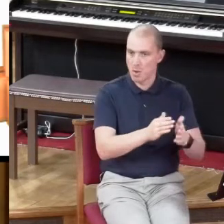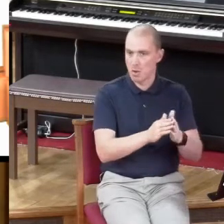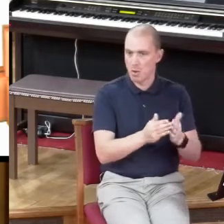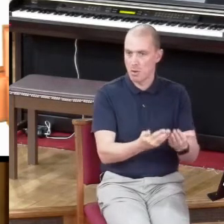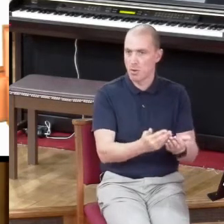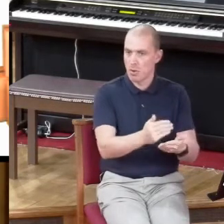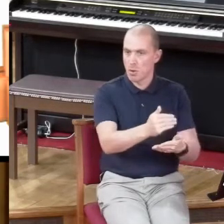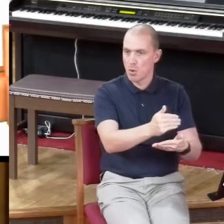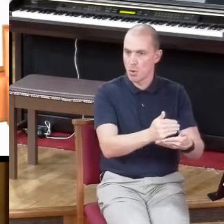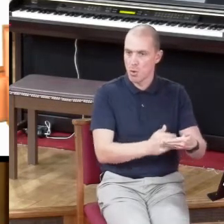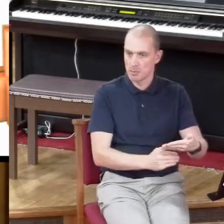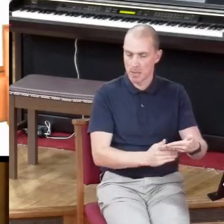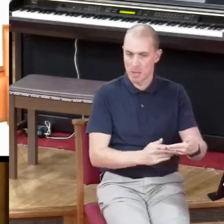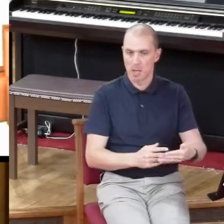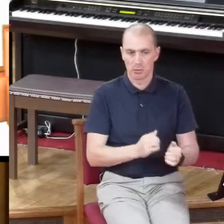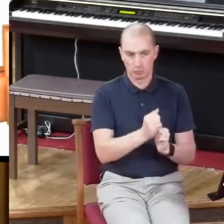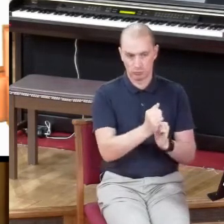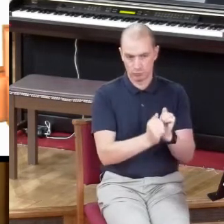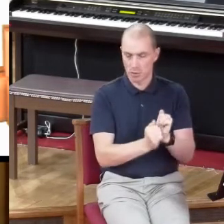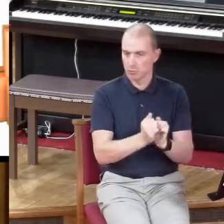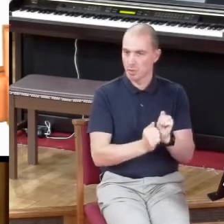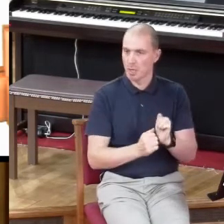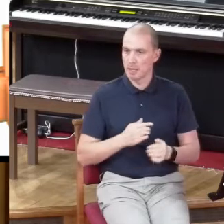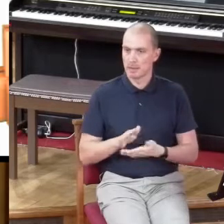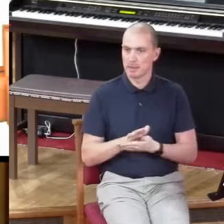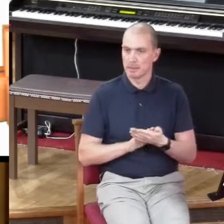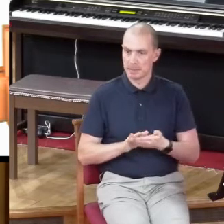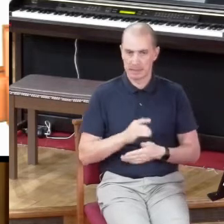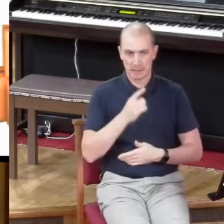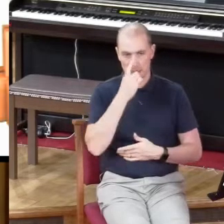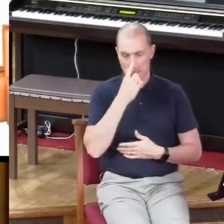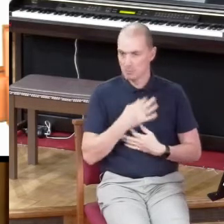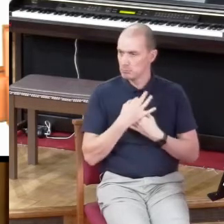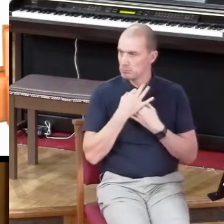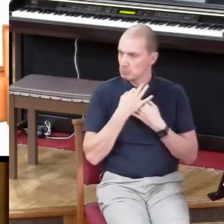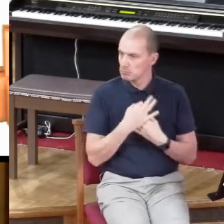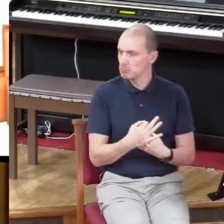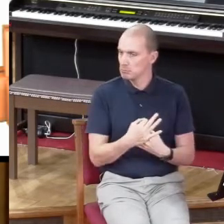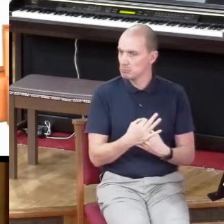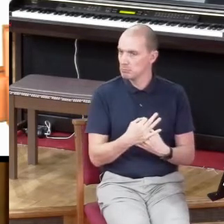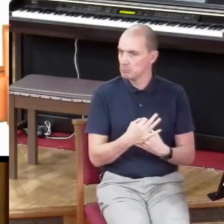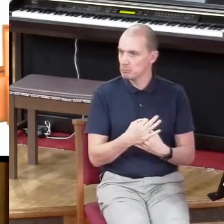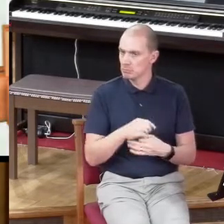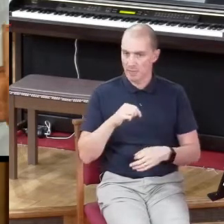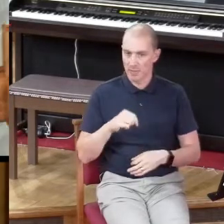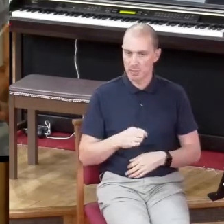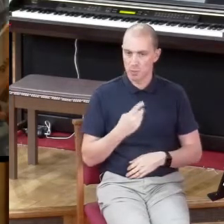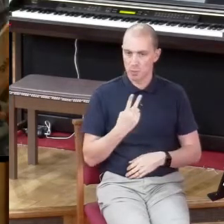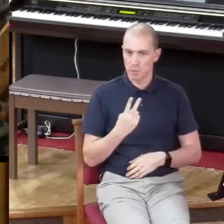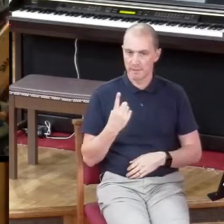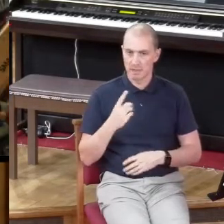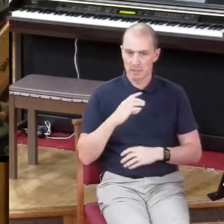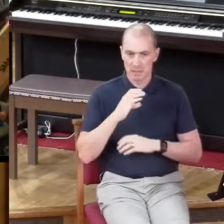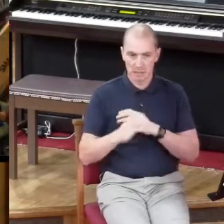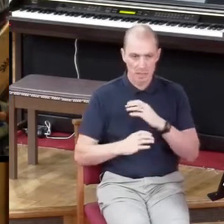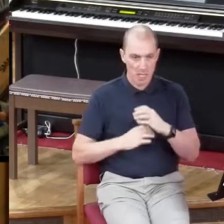bearings. And in all the chaos of 21st century life, there is the